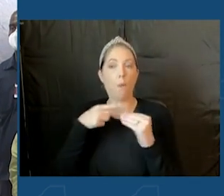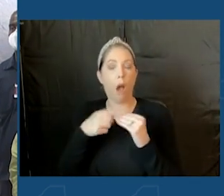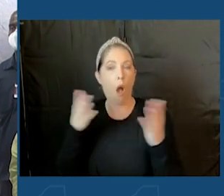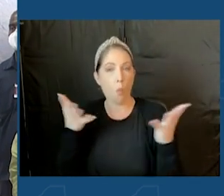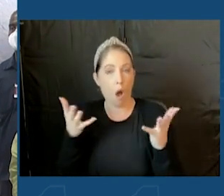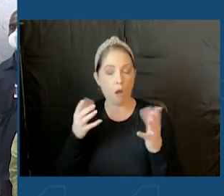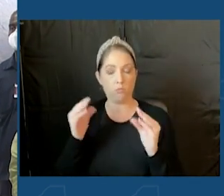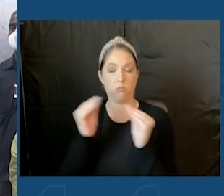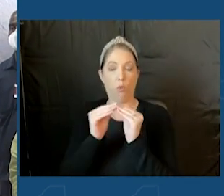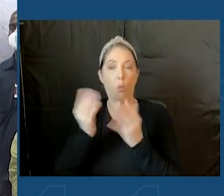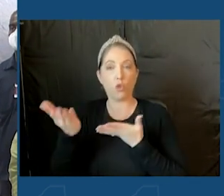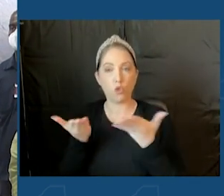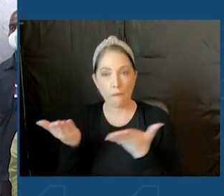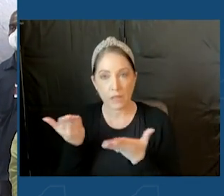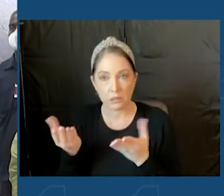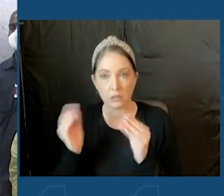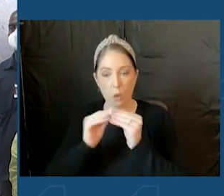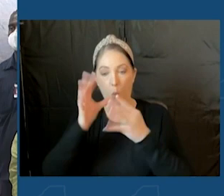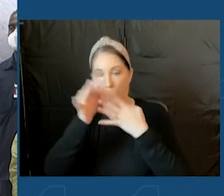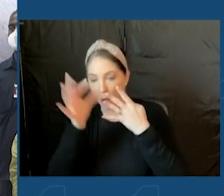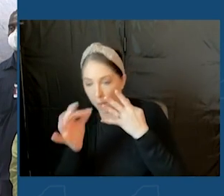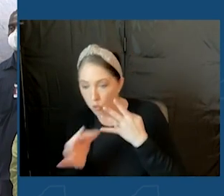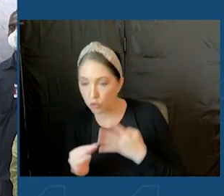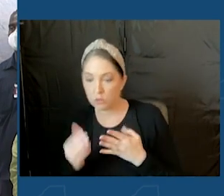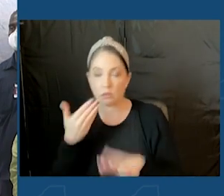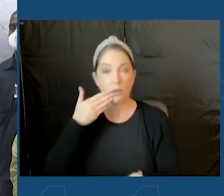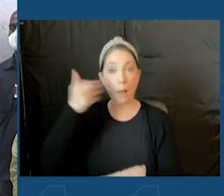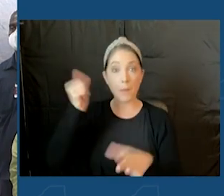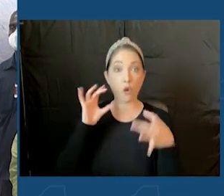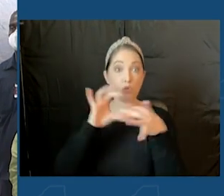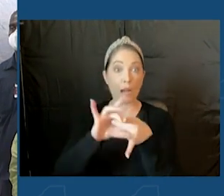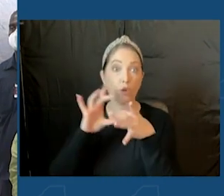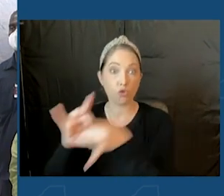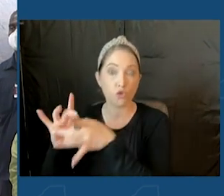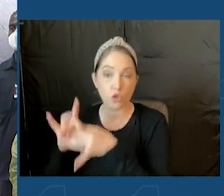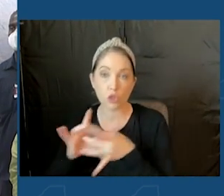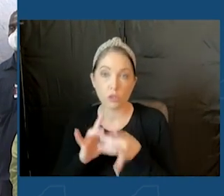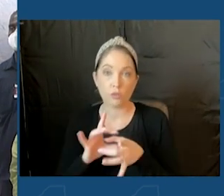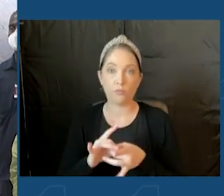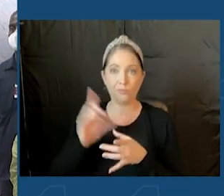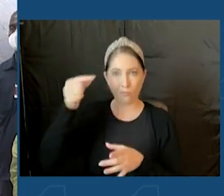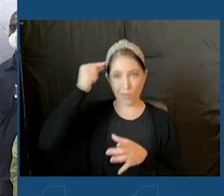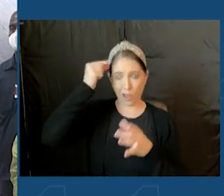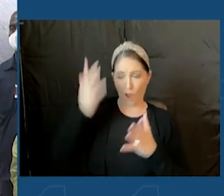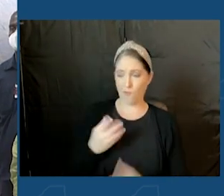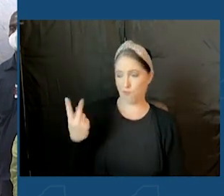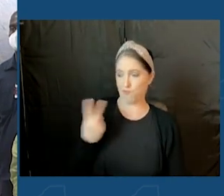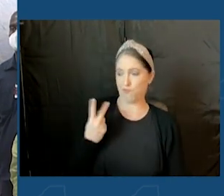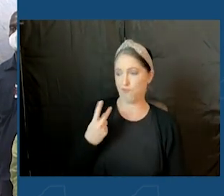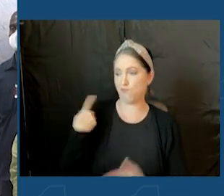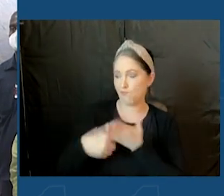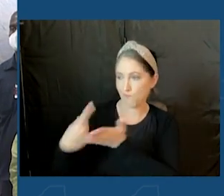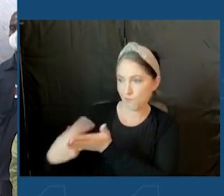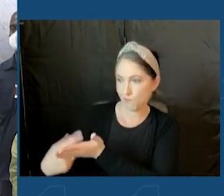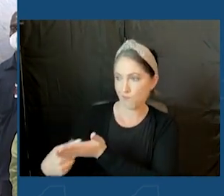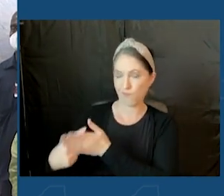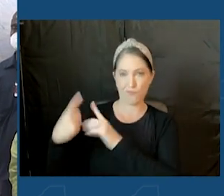options. It's about better connections, something that the governor has been talking to me about since we got to know each